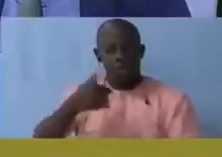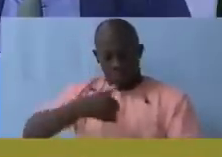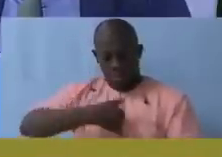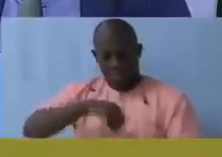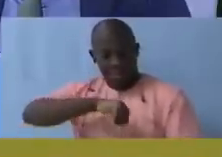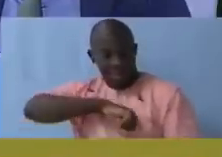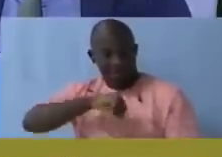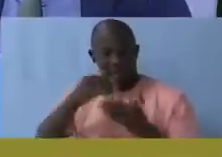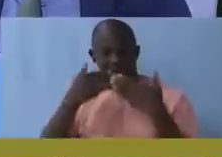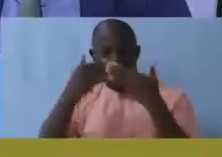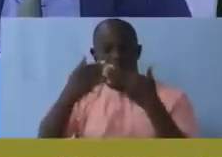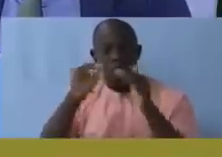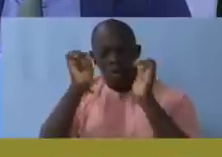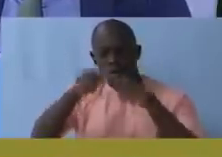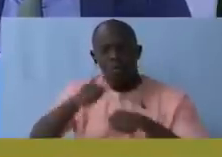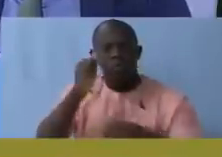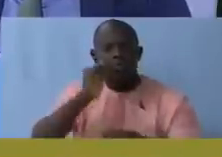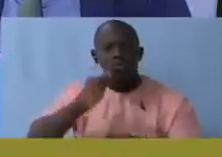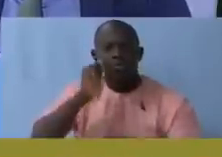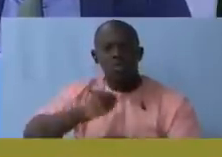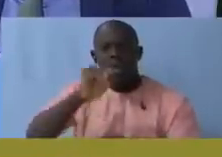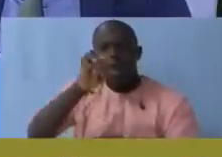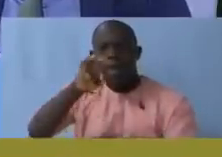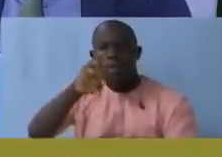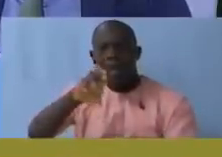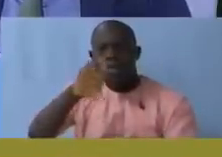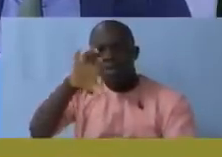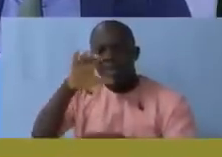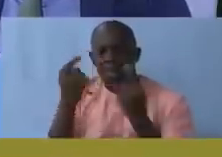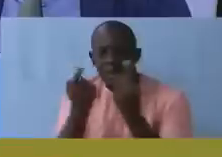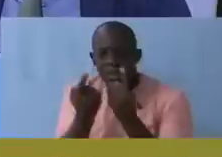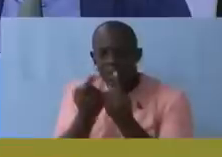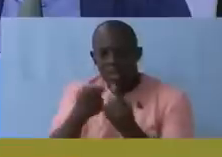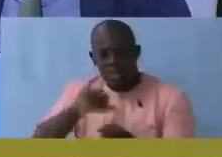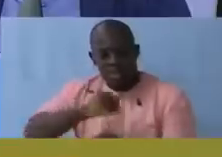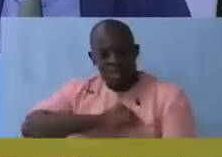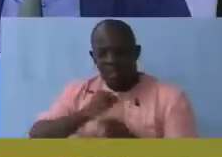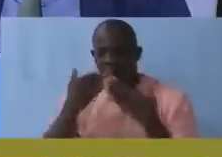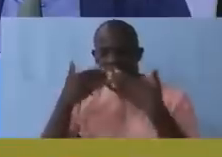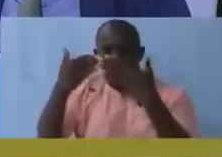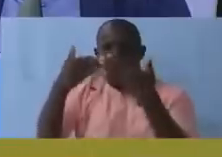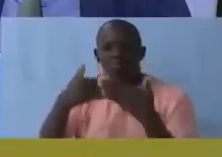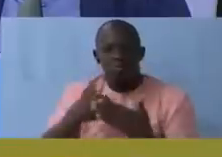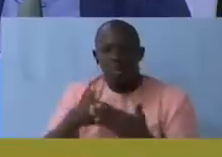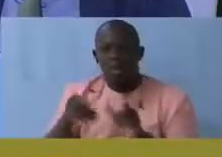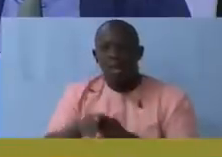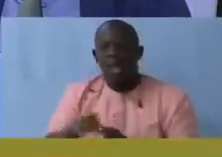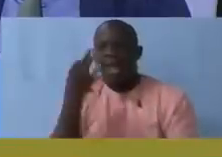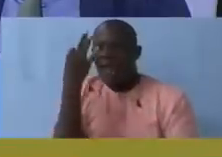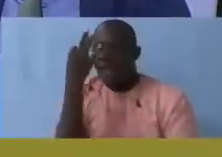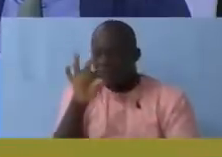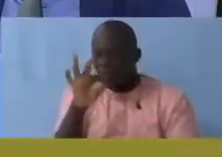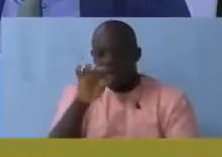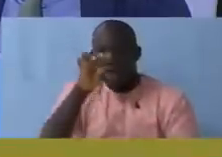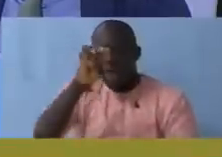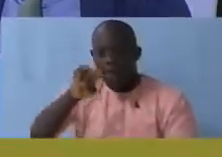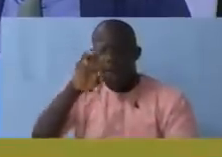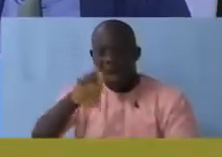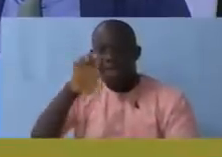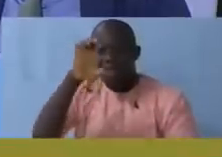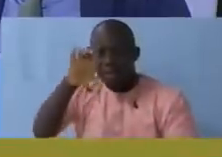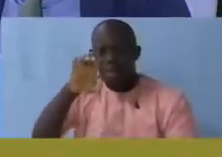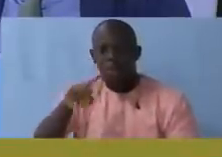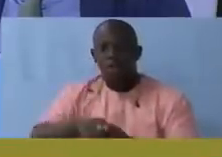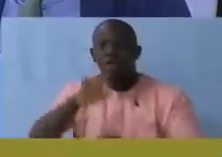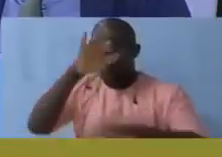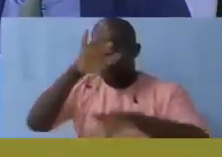facilities, he blankly told me whenever the MRC got close to his patients, he will